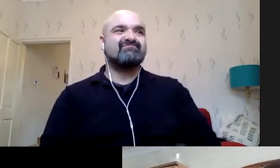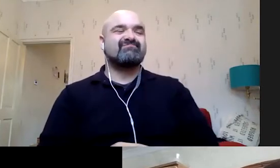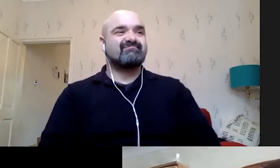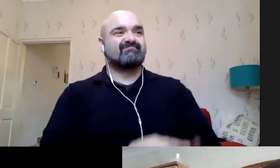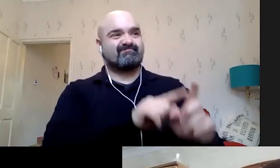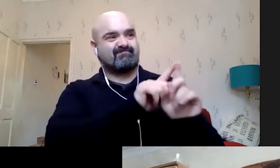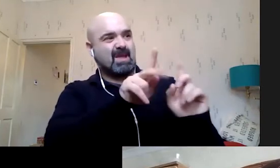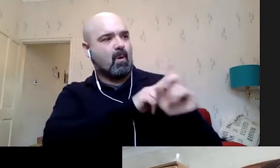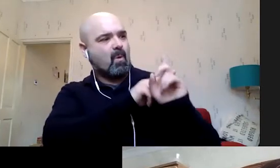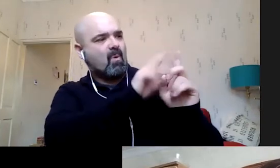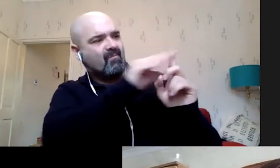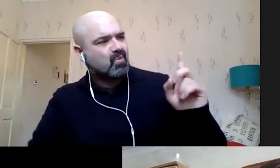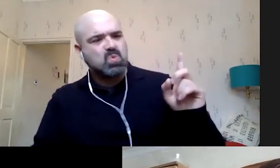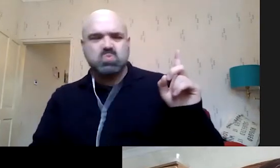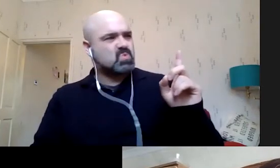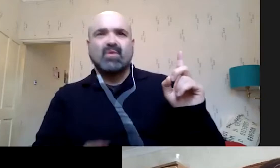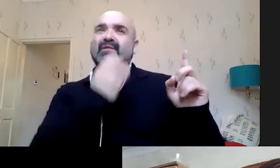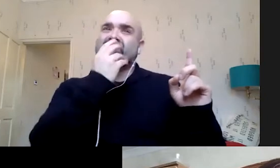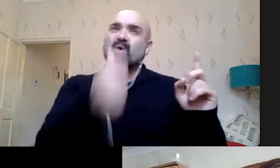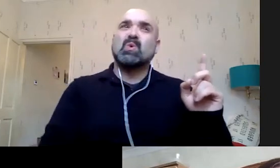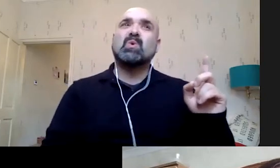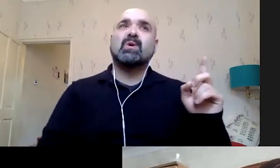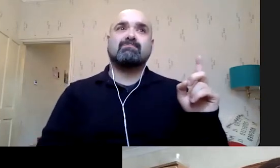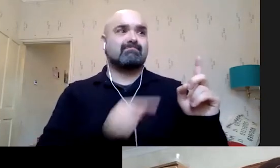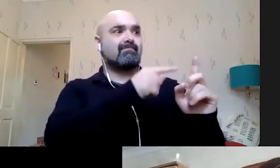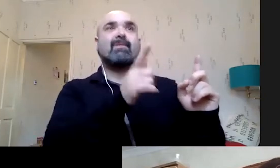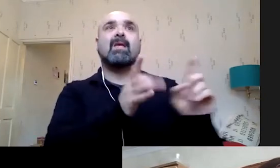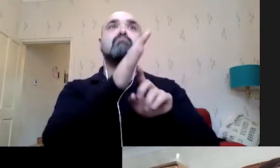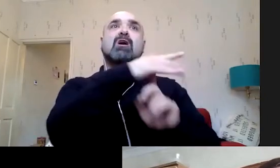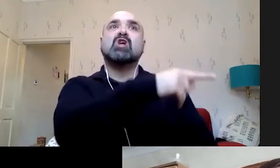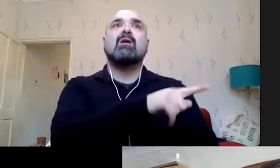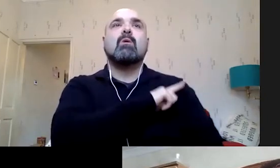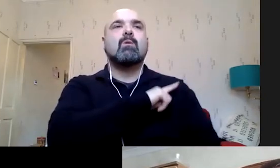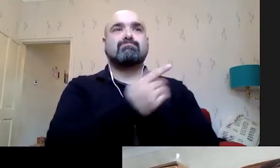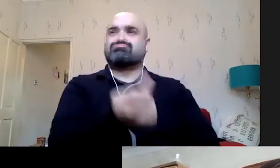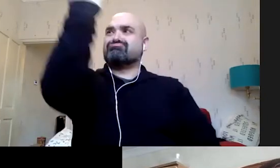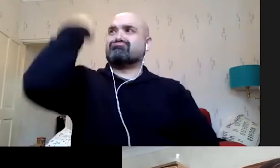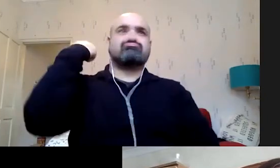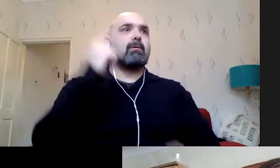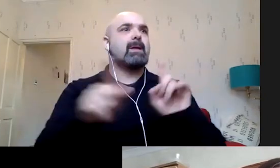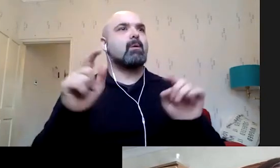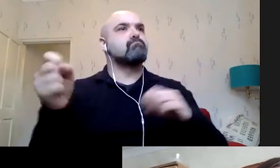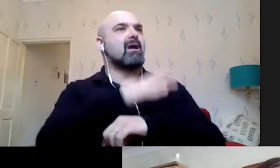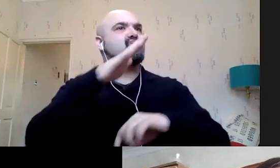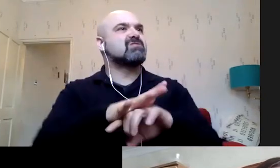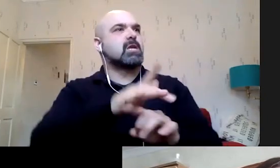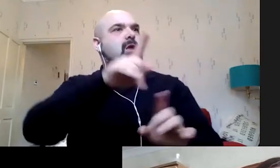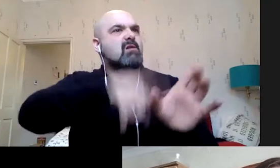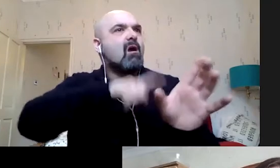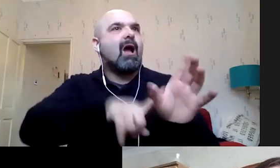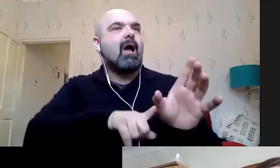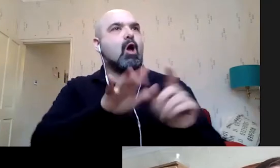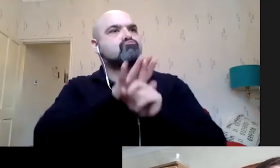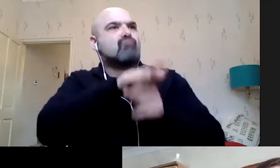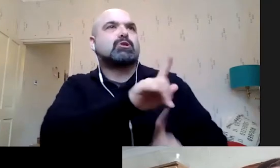pressure on people, particularly in those days, people tended to get married a lot younger. was very much a pressure to find a girlfriend,